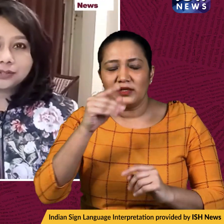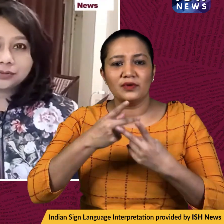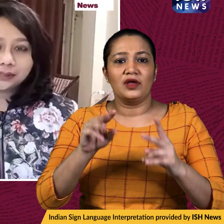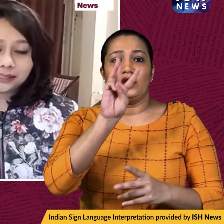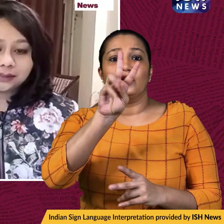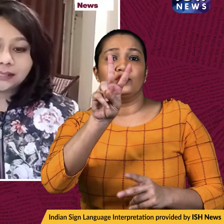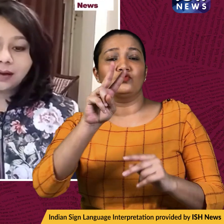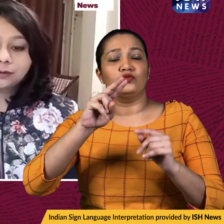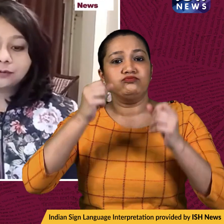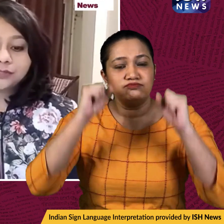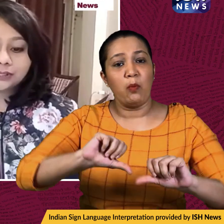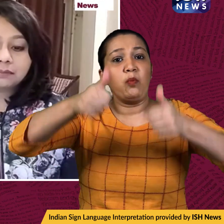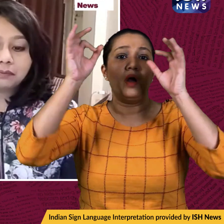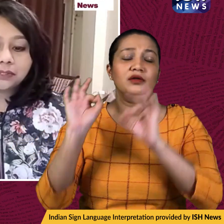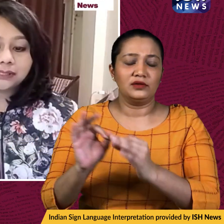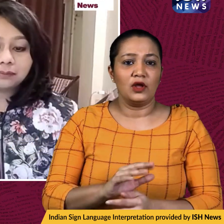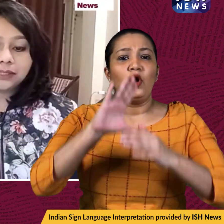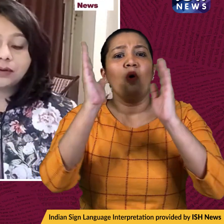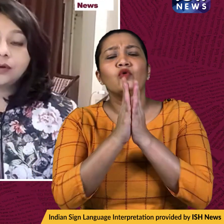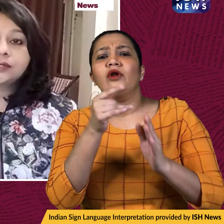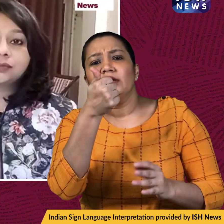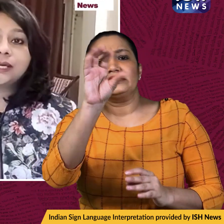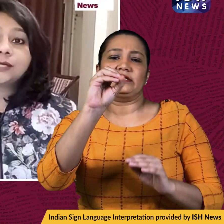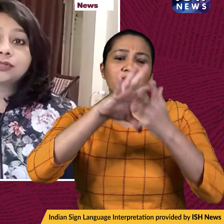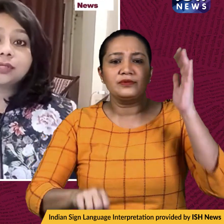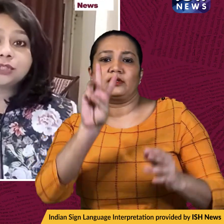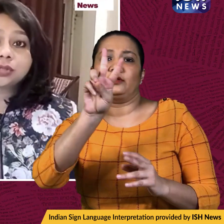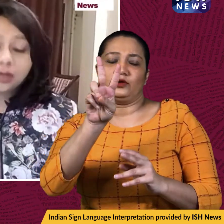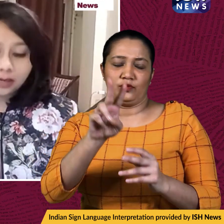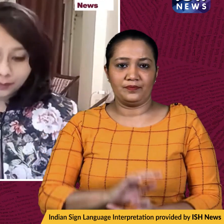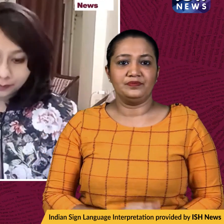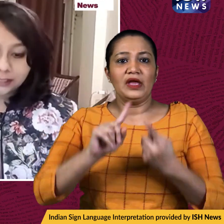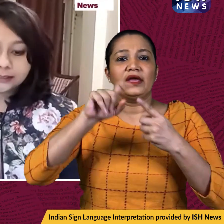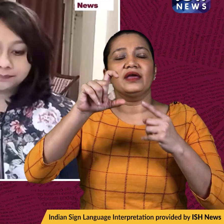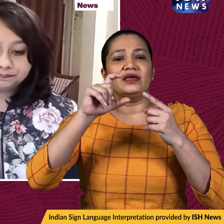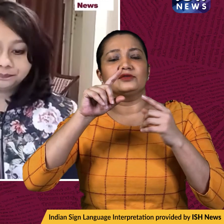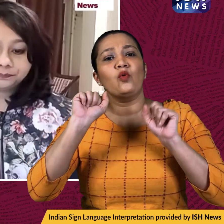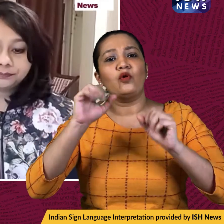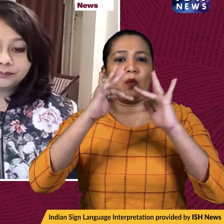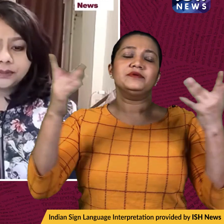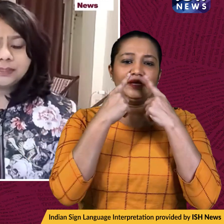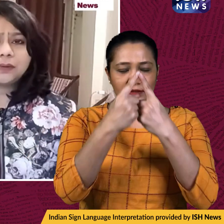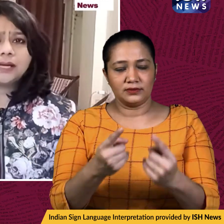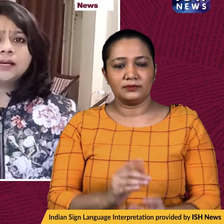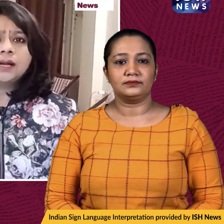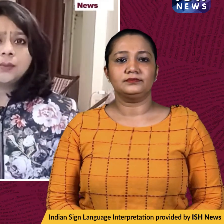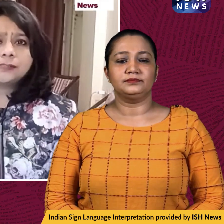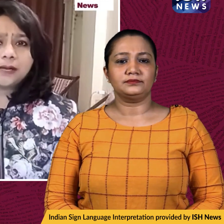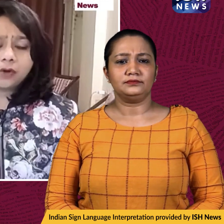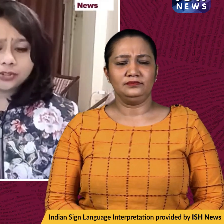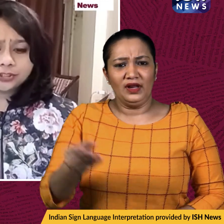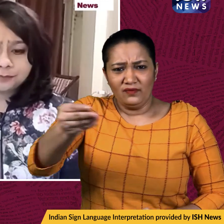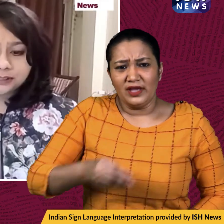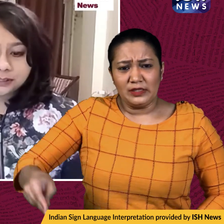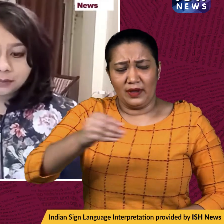bagging 32 seats out of 60-member assembly, according to the Election Commission website. Meanwhile,